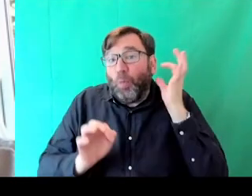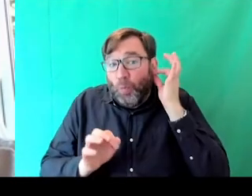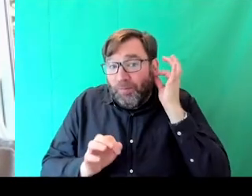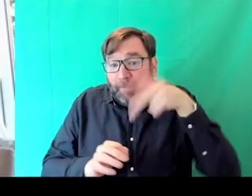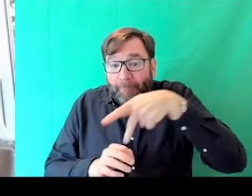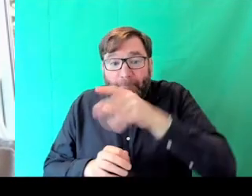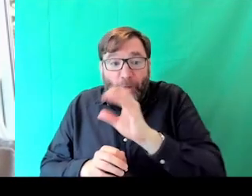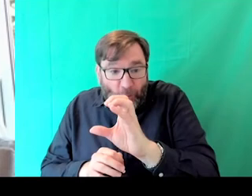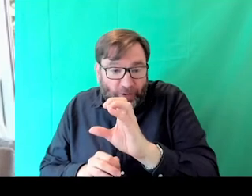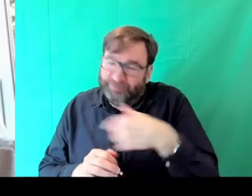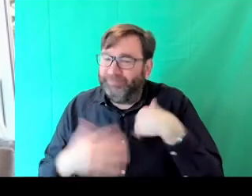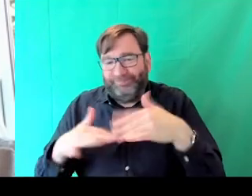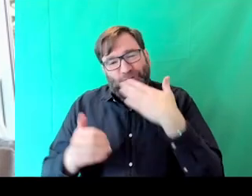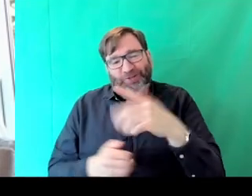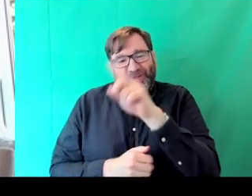sports,